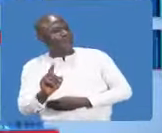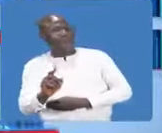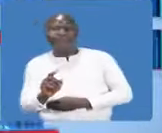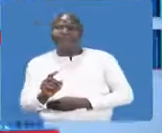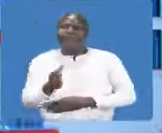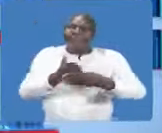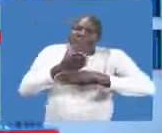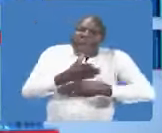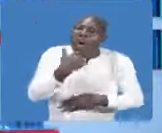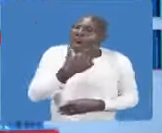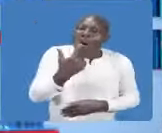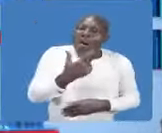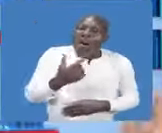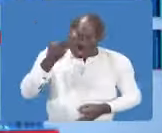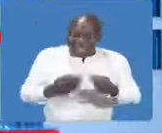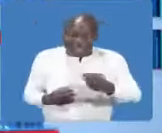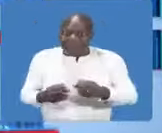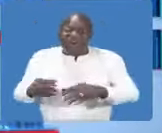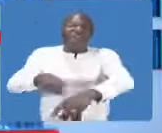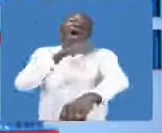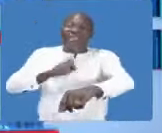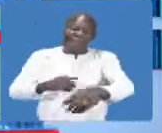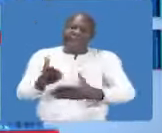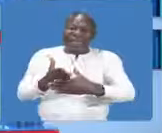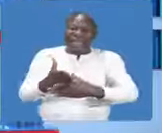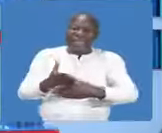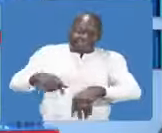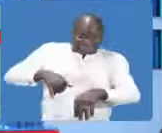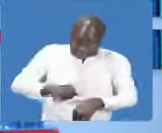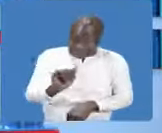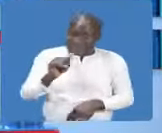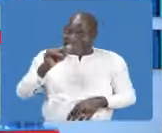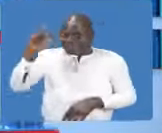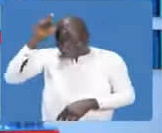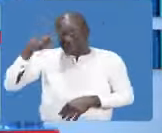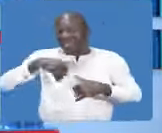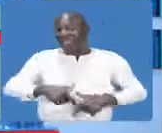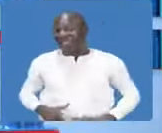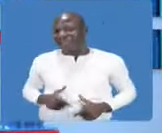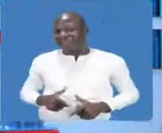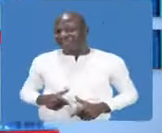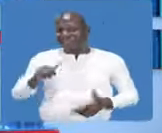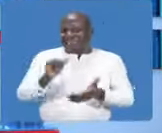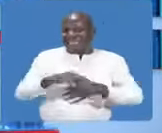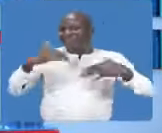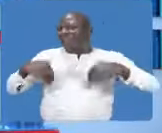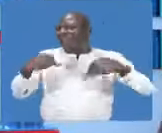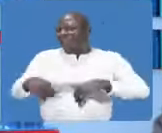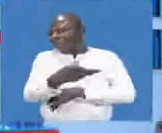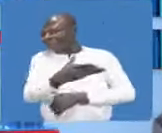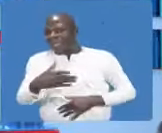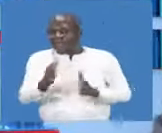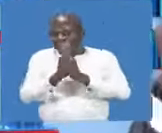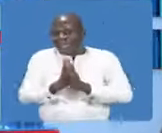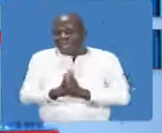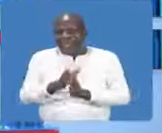o ke firi sa abre no ka bonsam ni wiase biem azadi nkontompo ene sabe nkwala nkwala niema ene